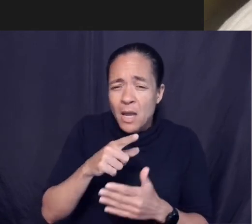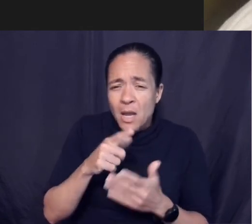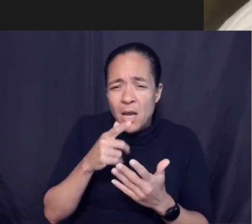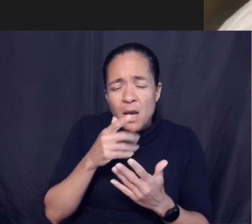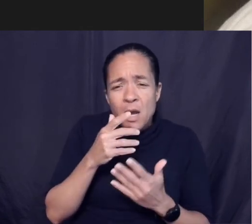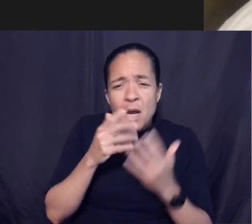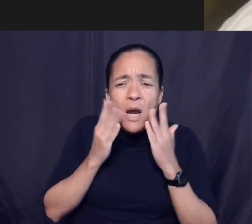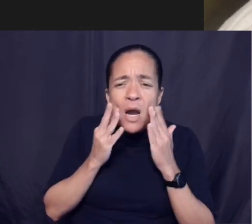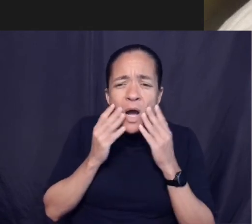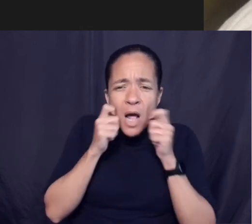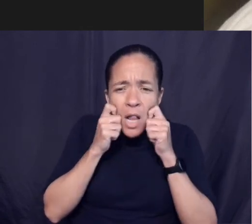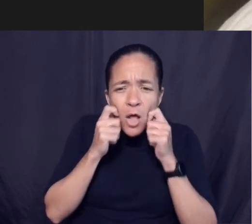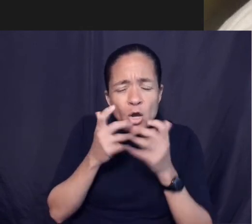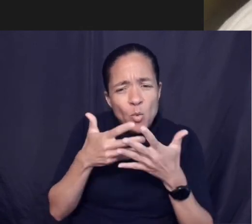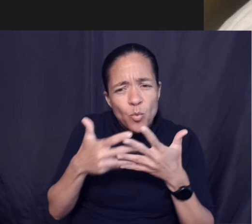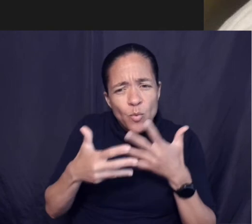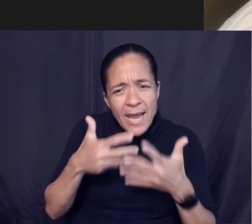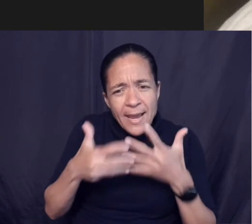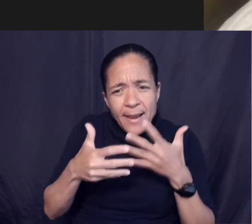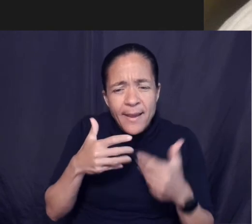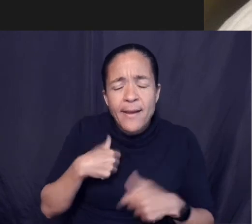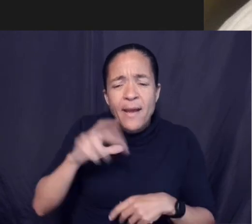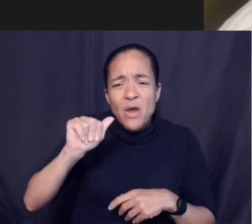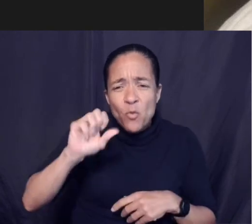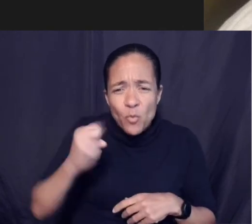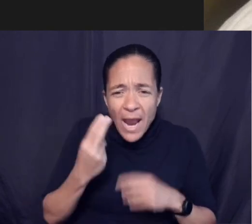all gray, flash on her face,